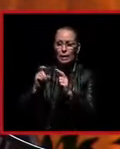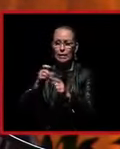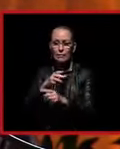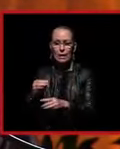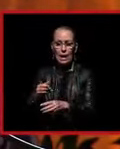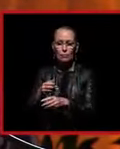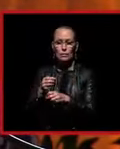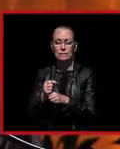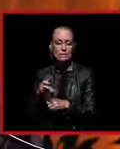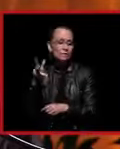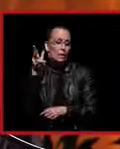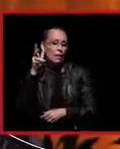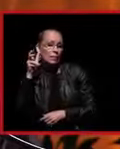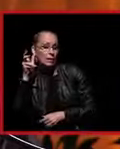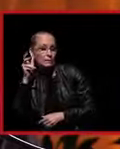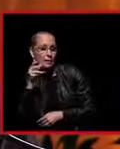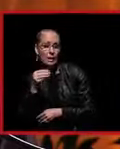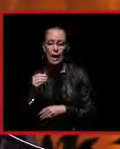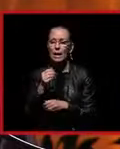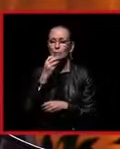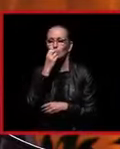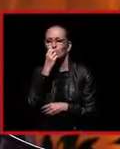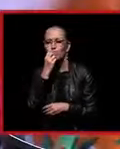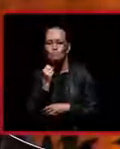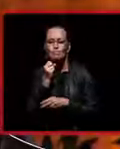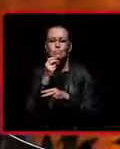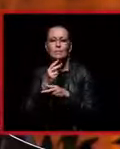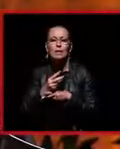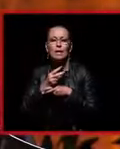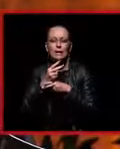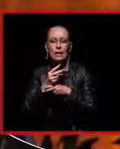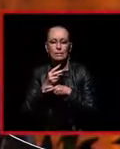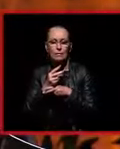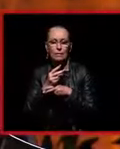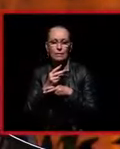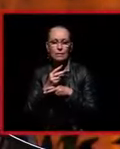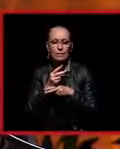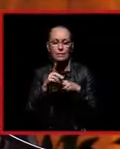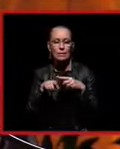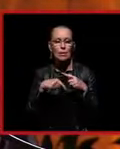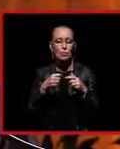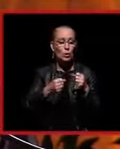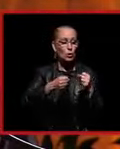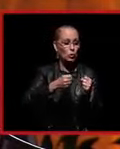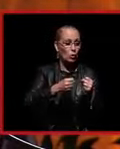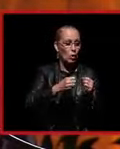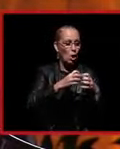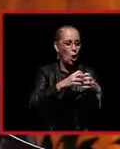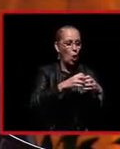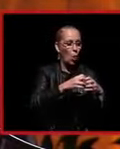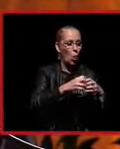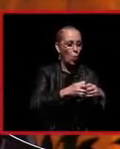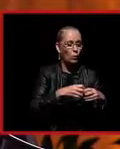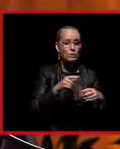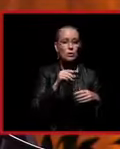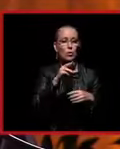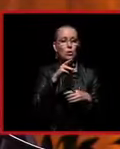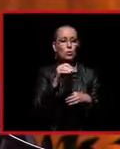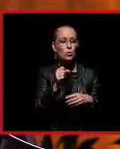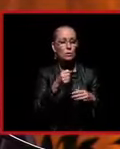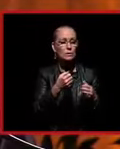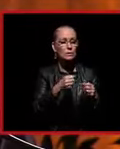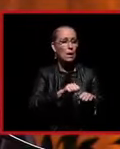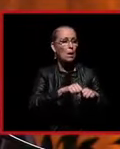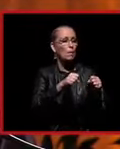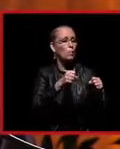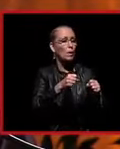caring. These will endure while your car rusts, your toys break, and you tire of